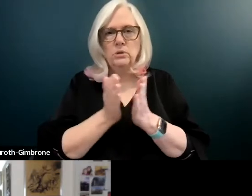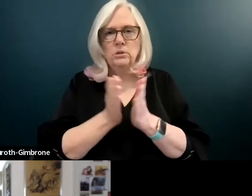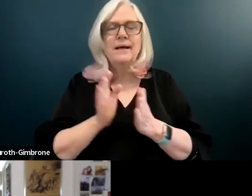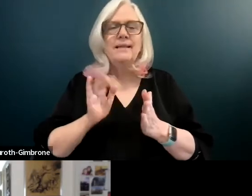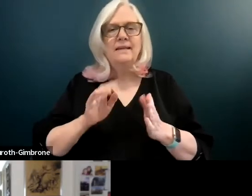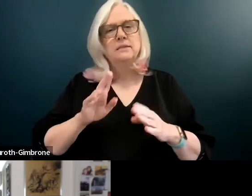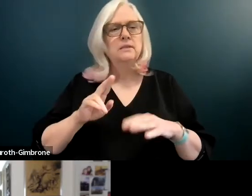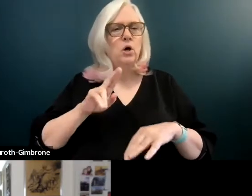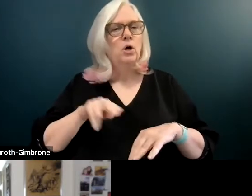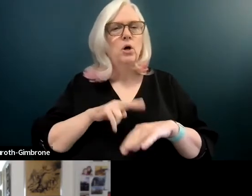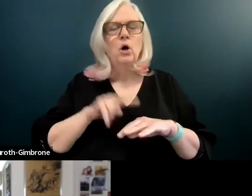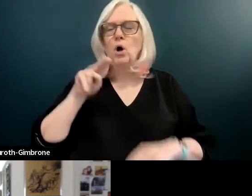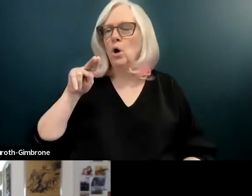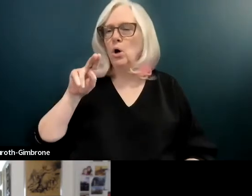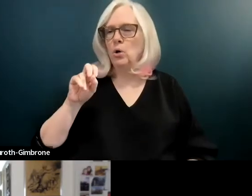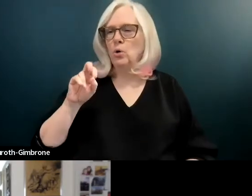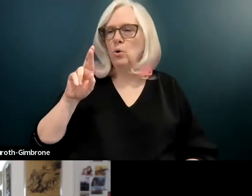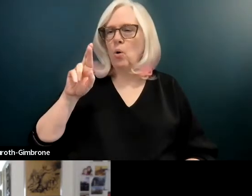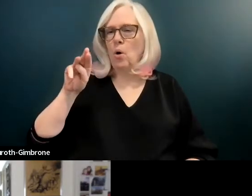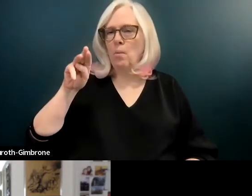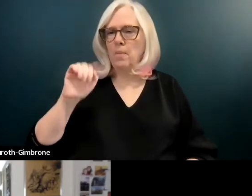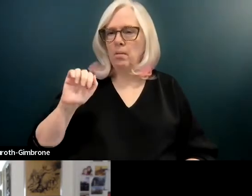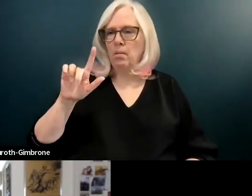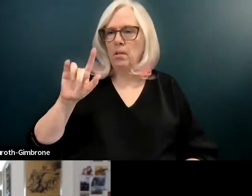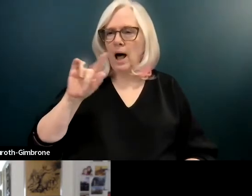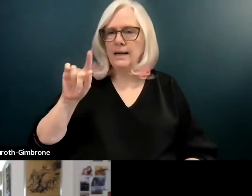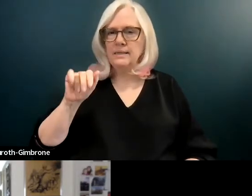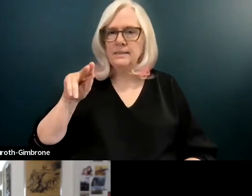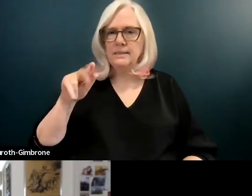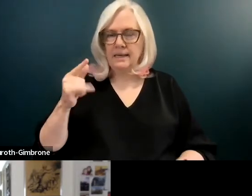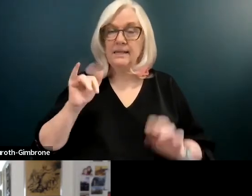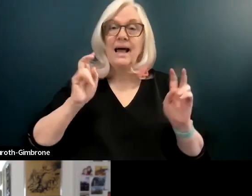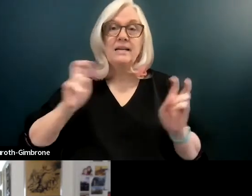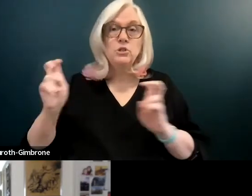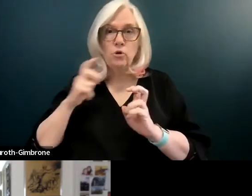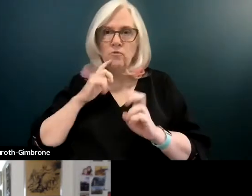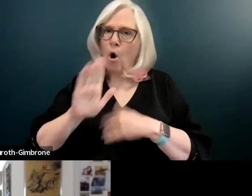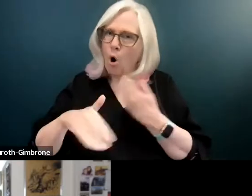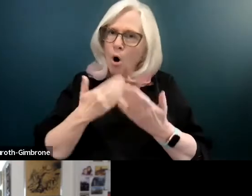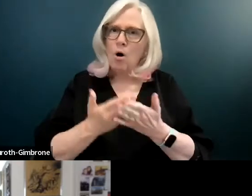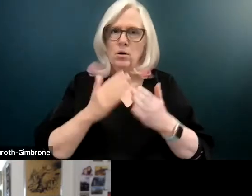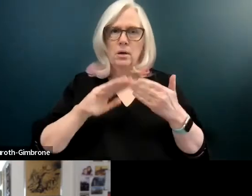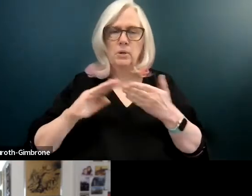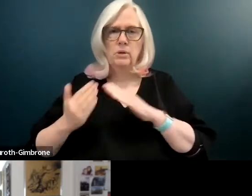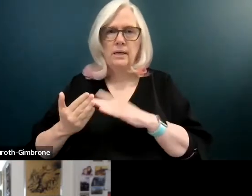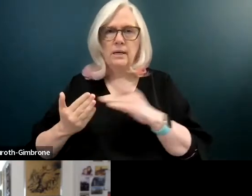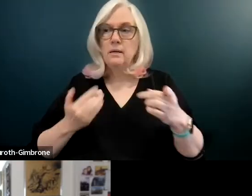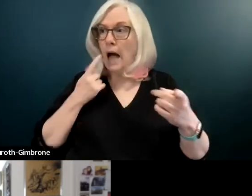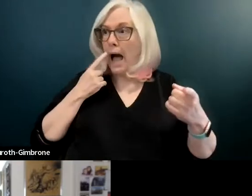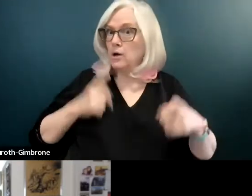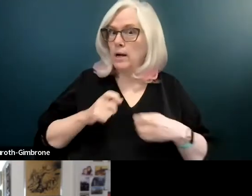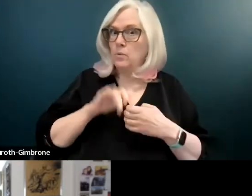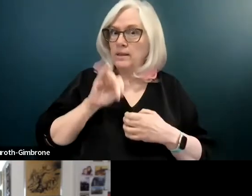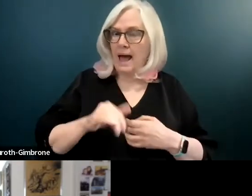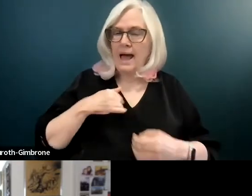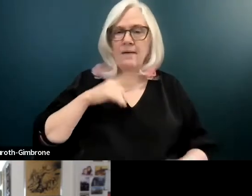normalizing these issues for all communities. I agree with that. And we actually have a question in the chat